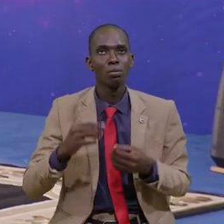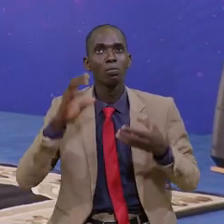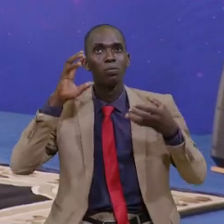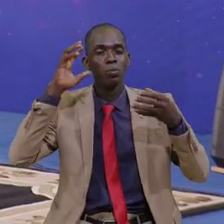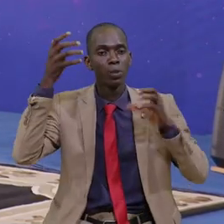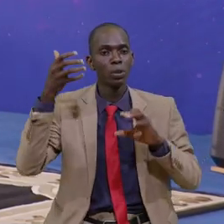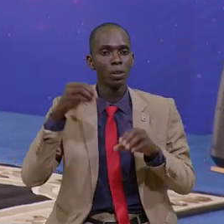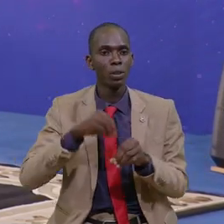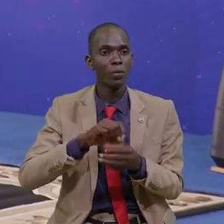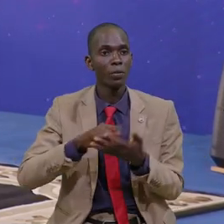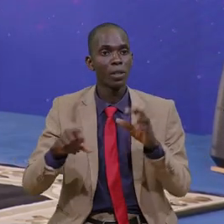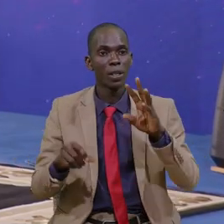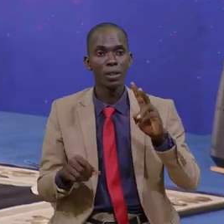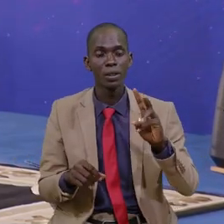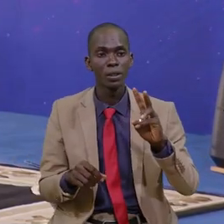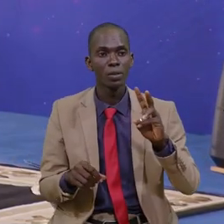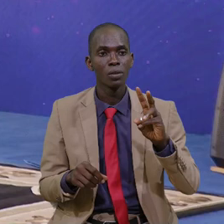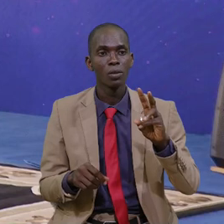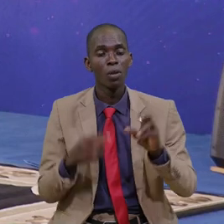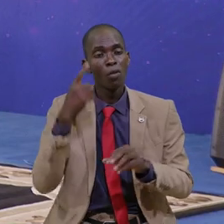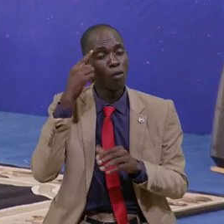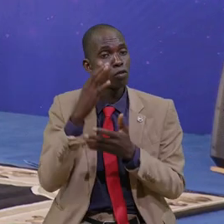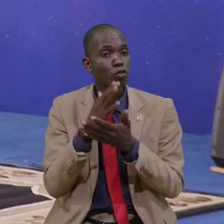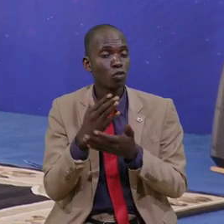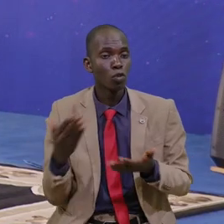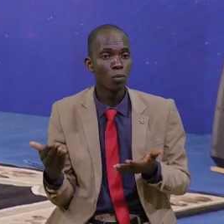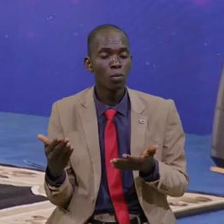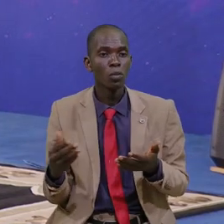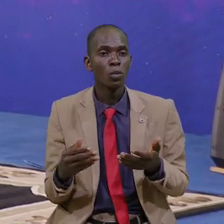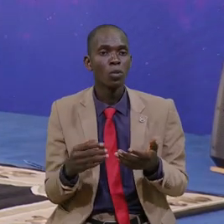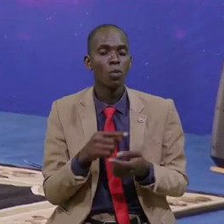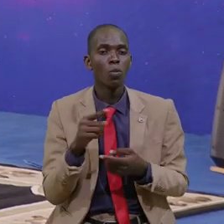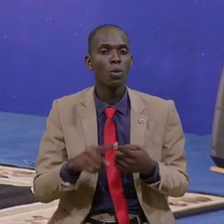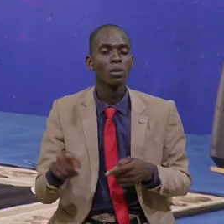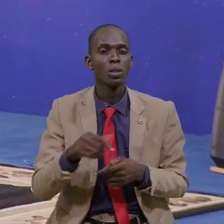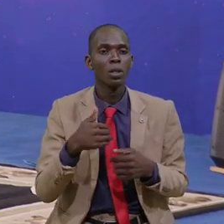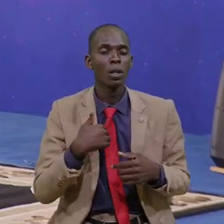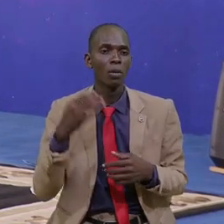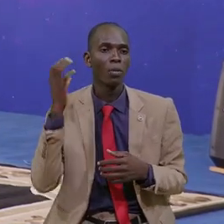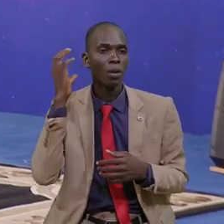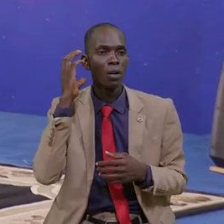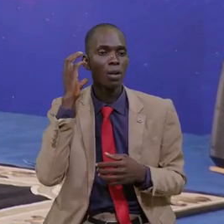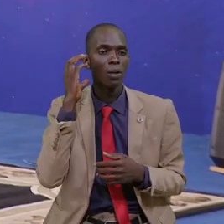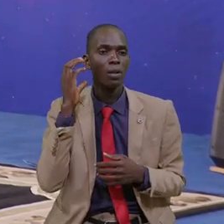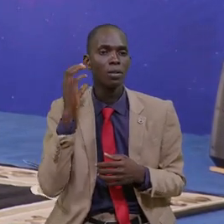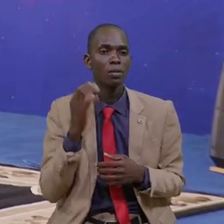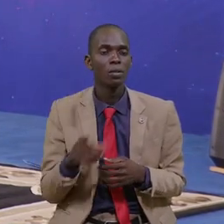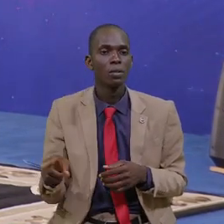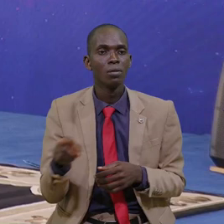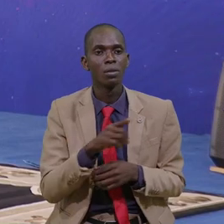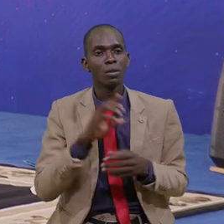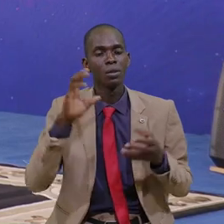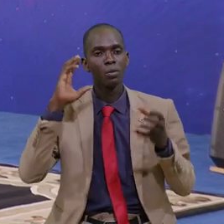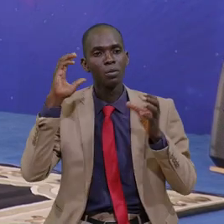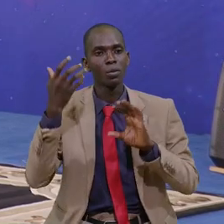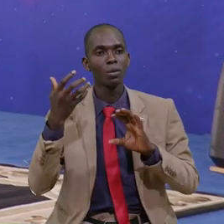16, it says, for some, when they had heard, did provoke, howbeit